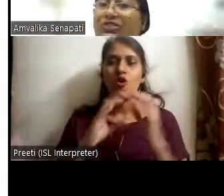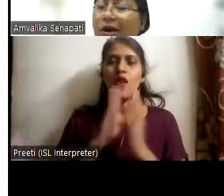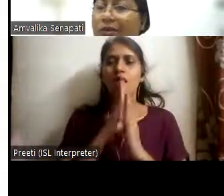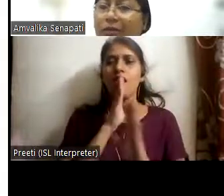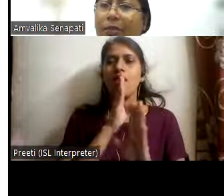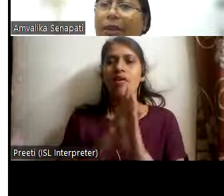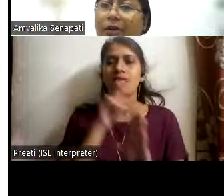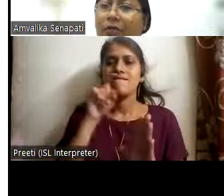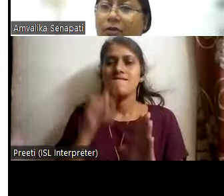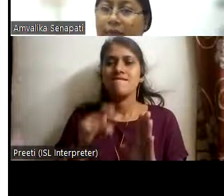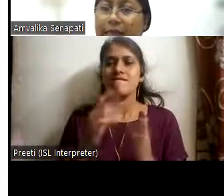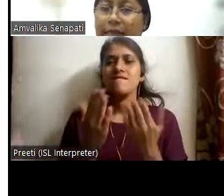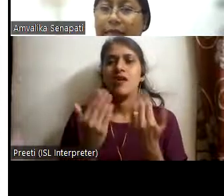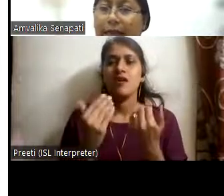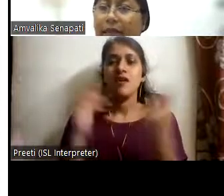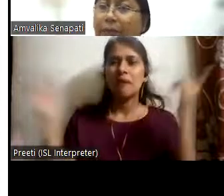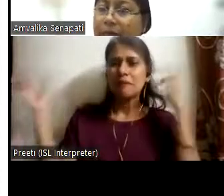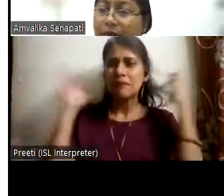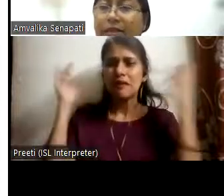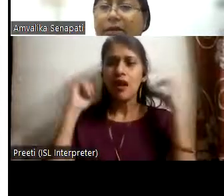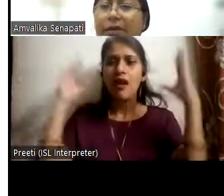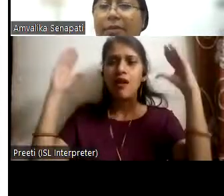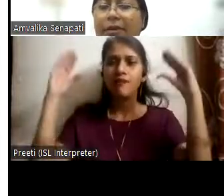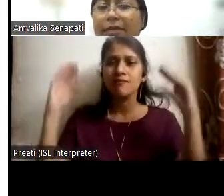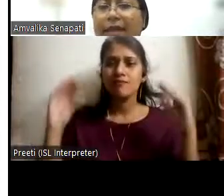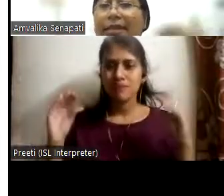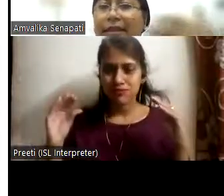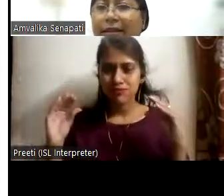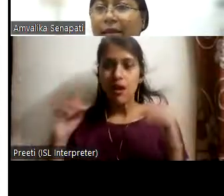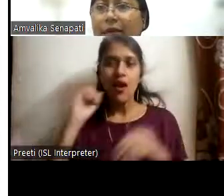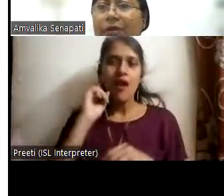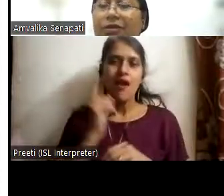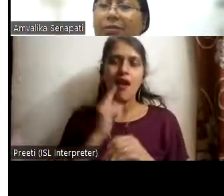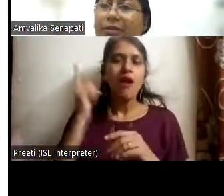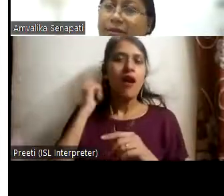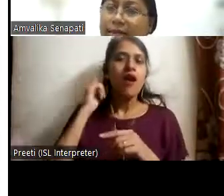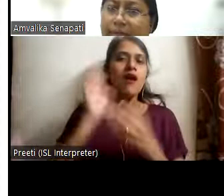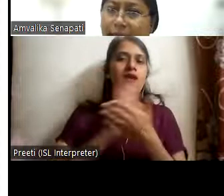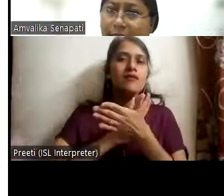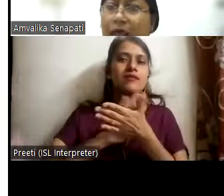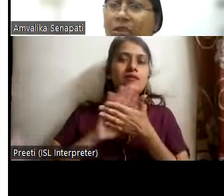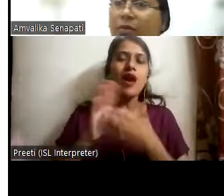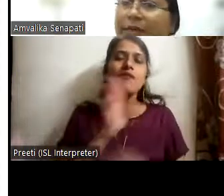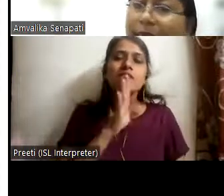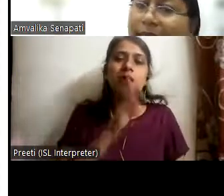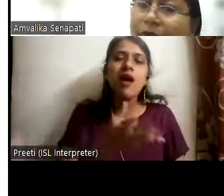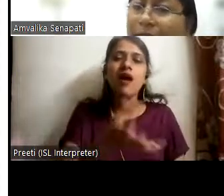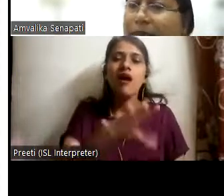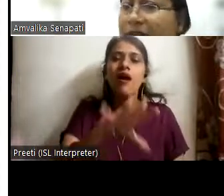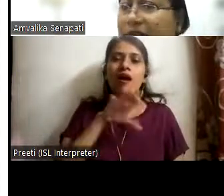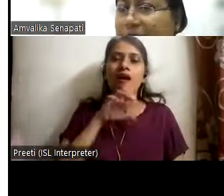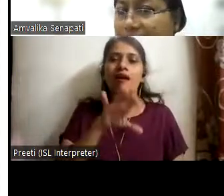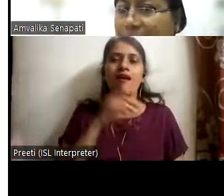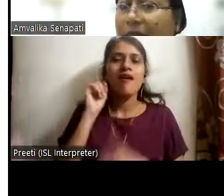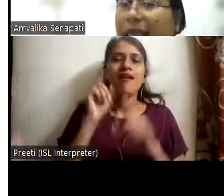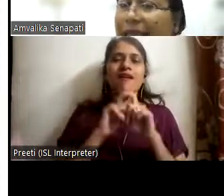will drown out the background noise, and the person with hearing impairment can clearly hear what the receptionist is saying. So basically, the loop